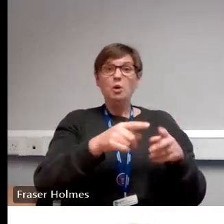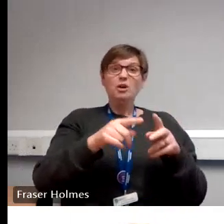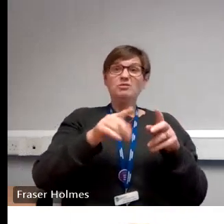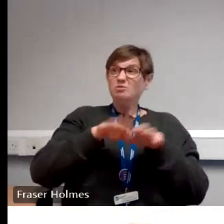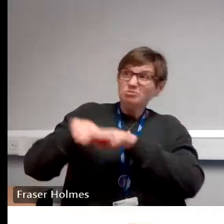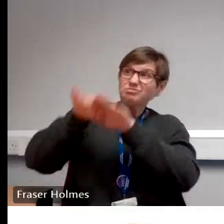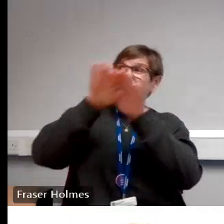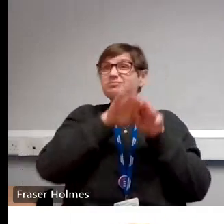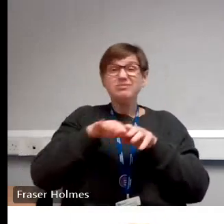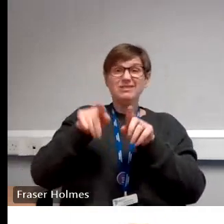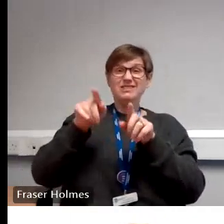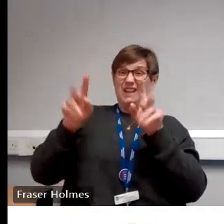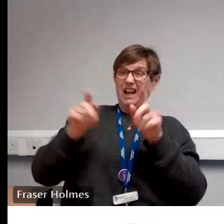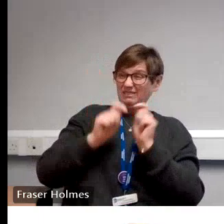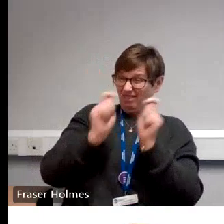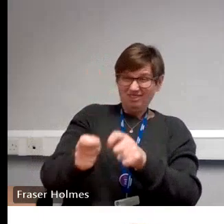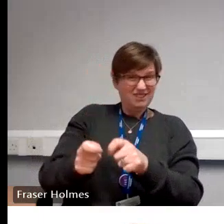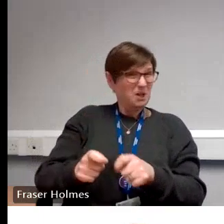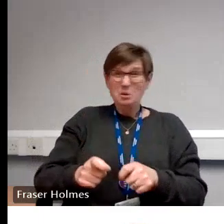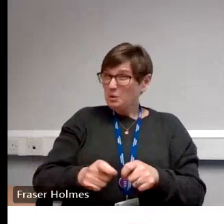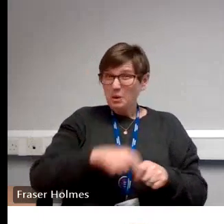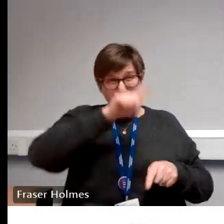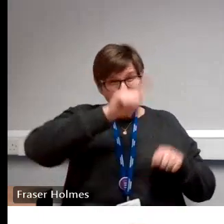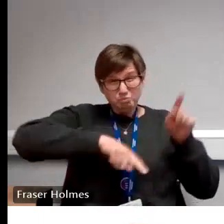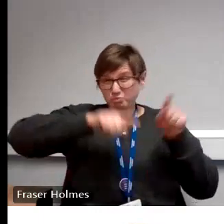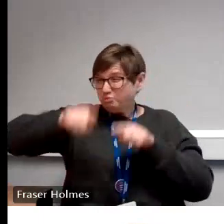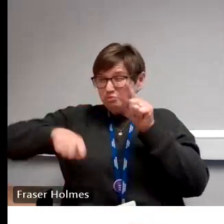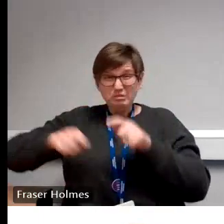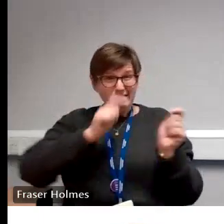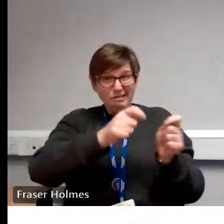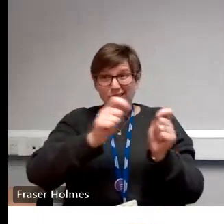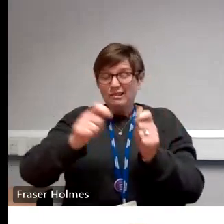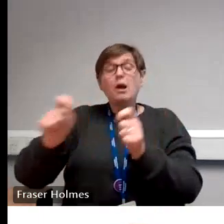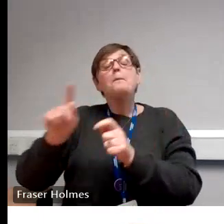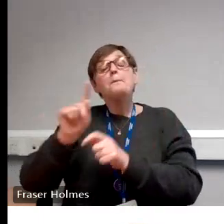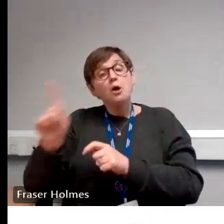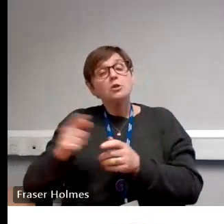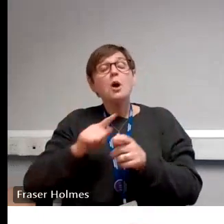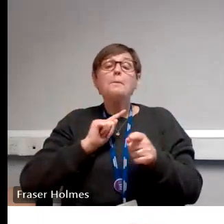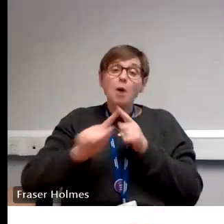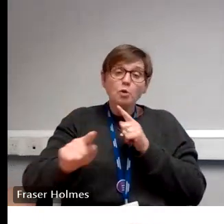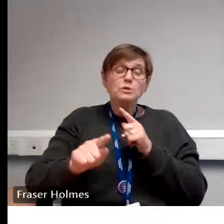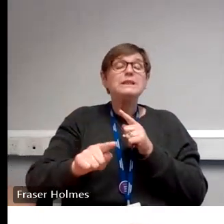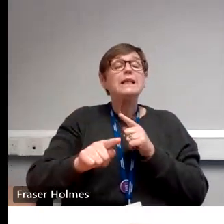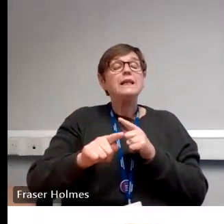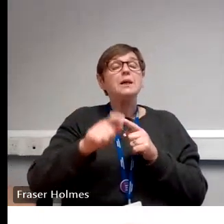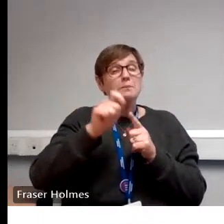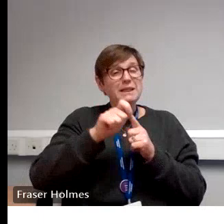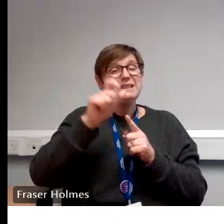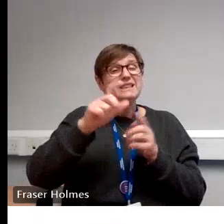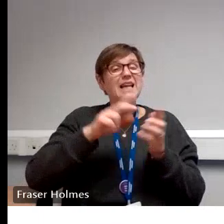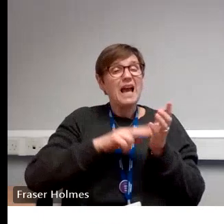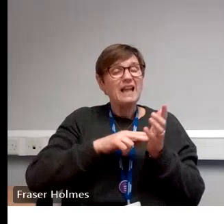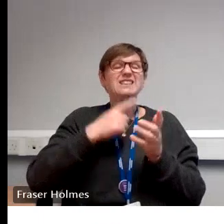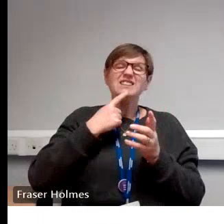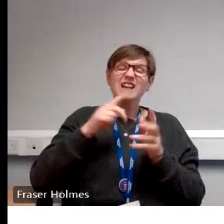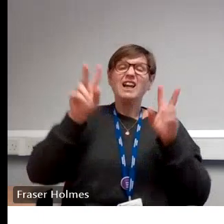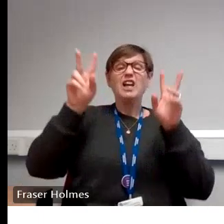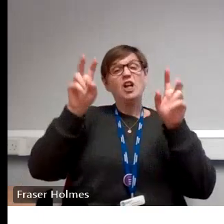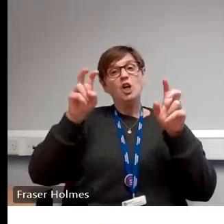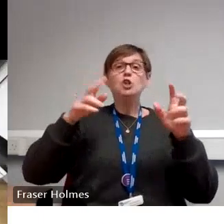of a social prescriber. There are many different job titles that might be used, but commonly within PCNs, we do use the title social prescribing